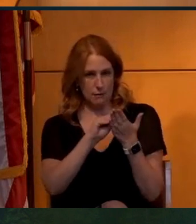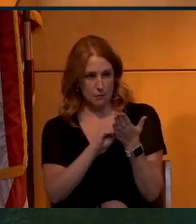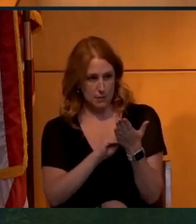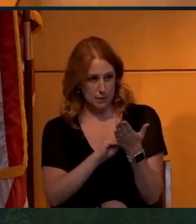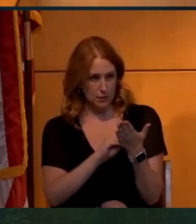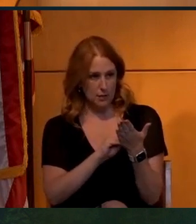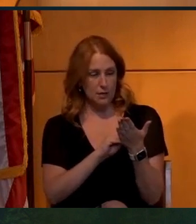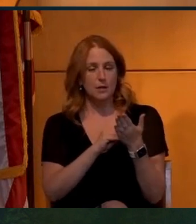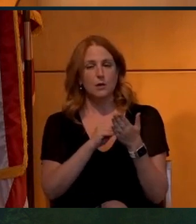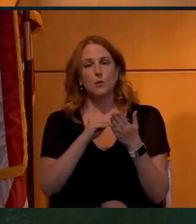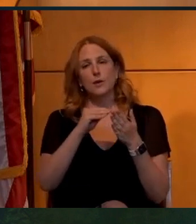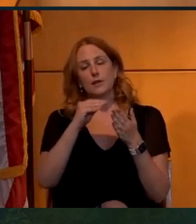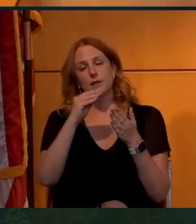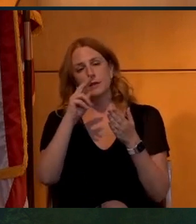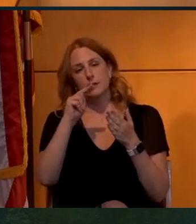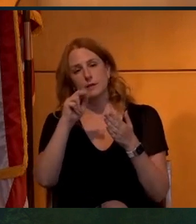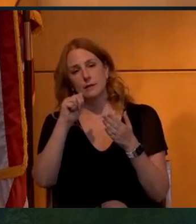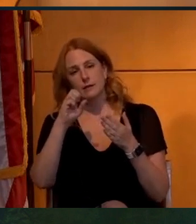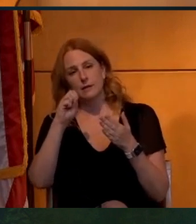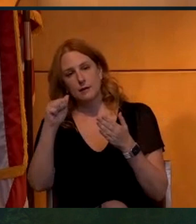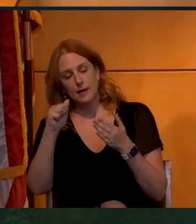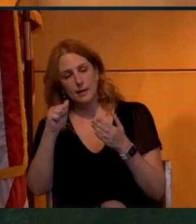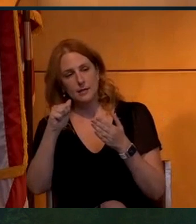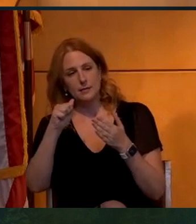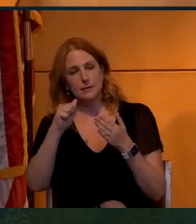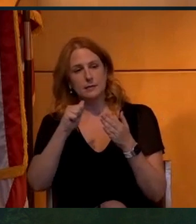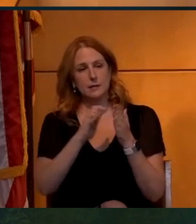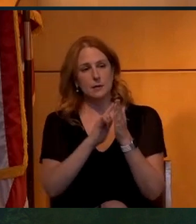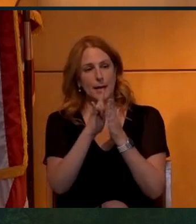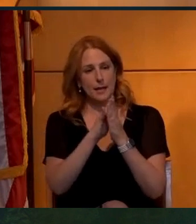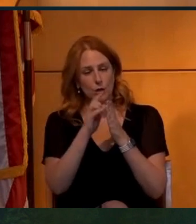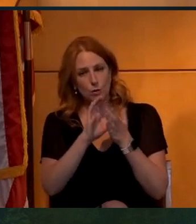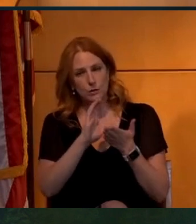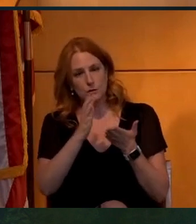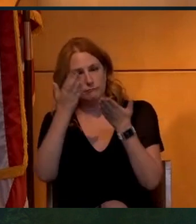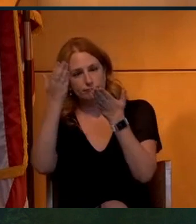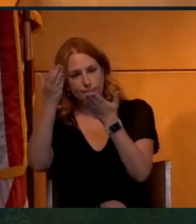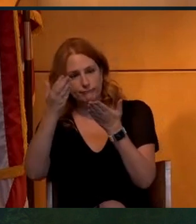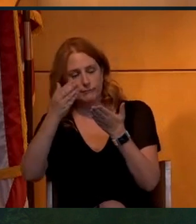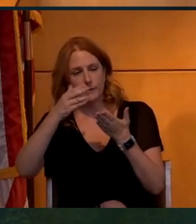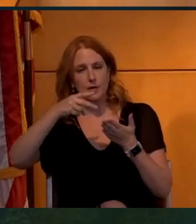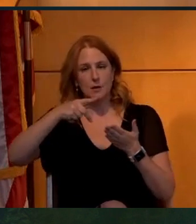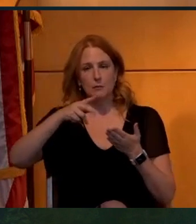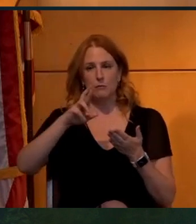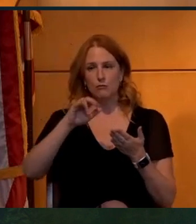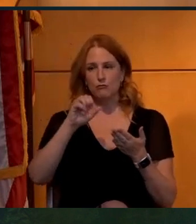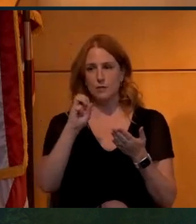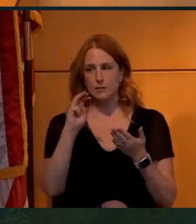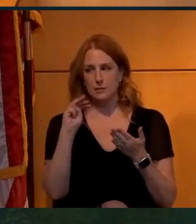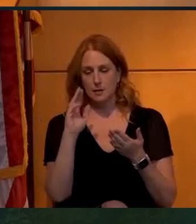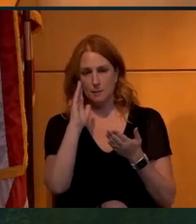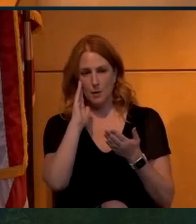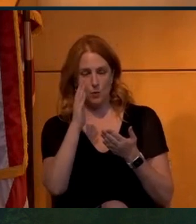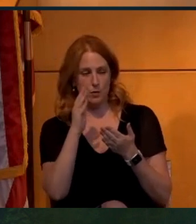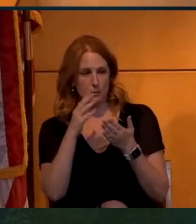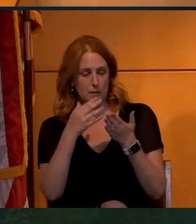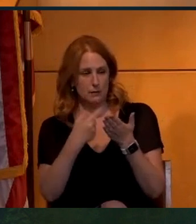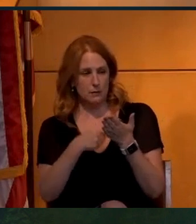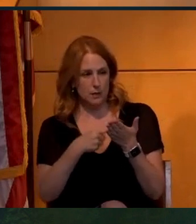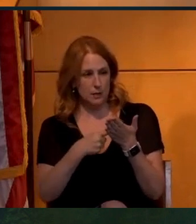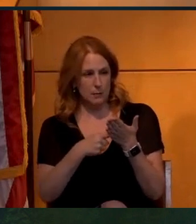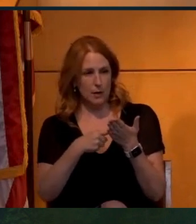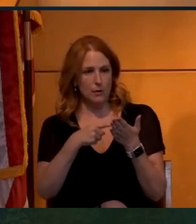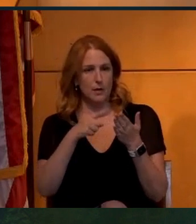internal payloads. We also have community developed payloads, as well as Prism, which I'll talk about in a few minutes, and the DALI program